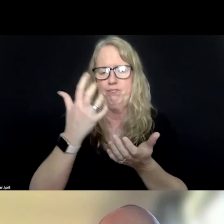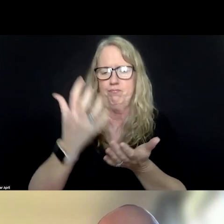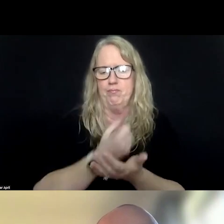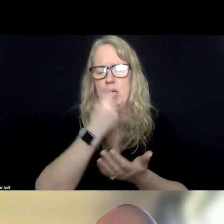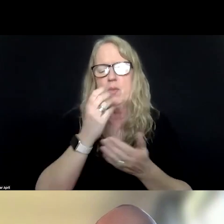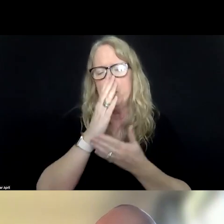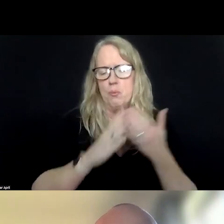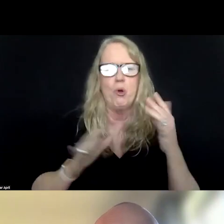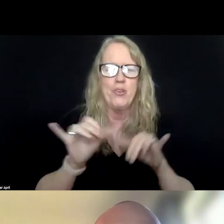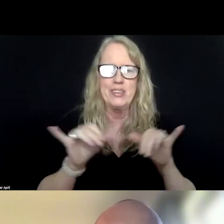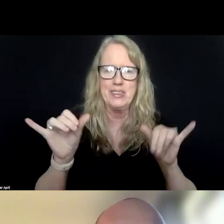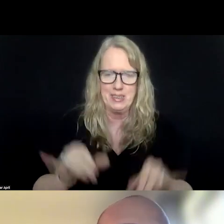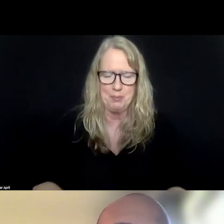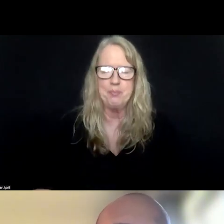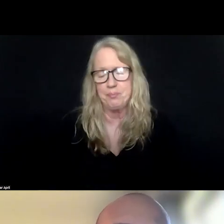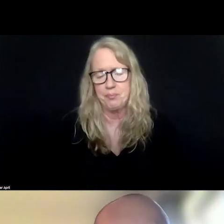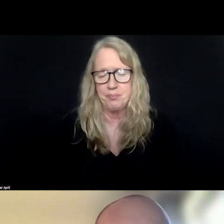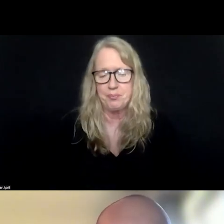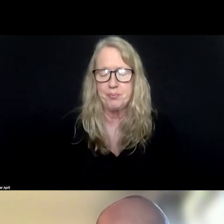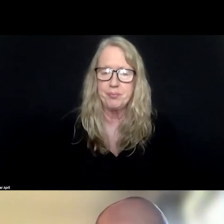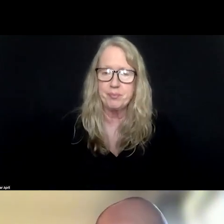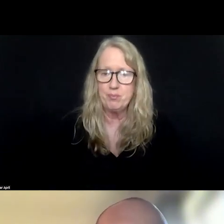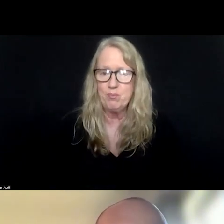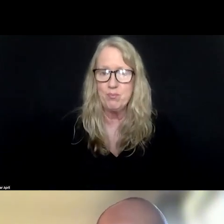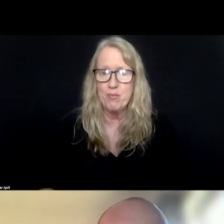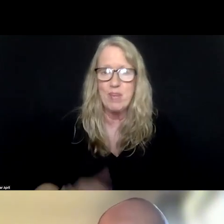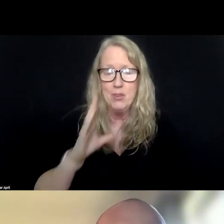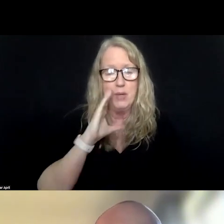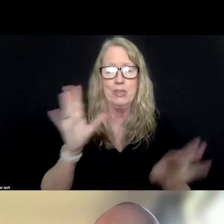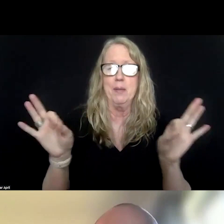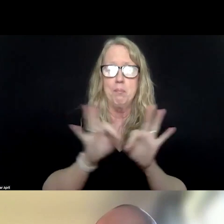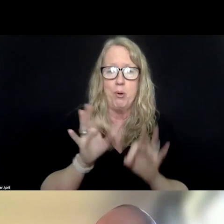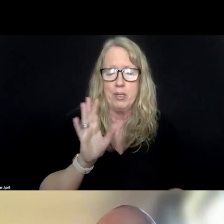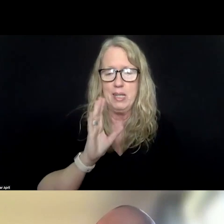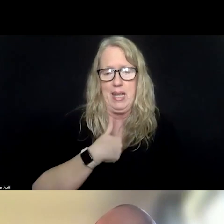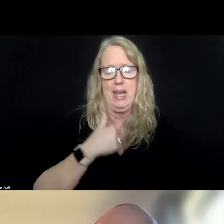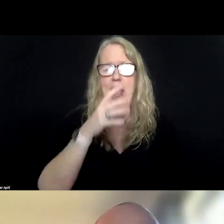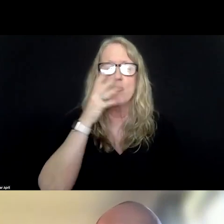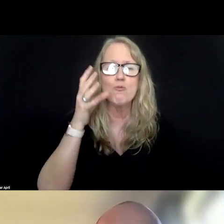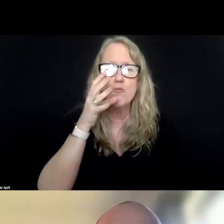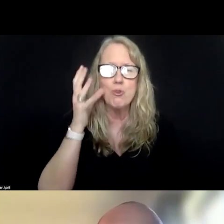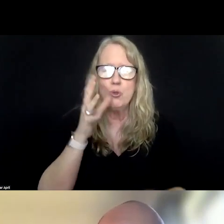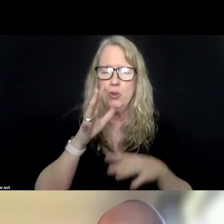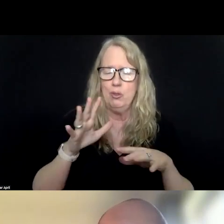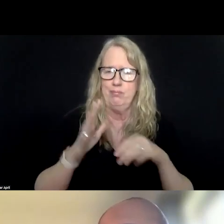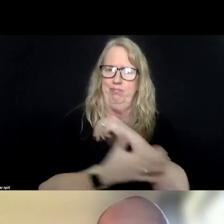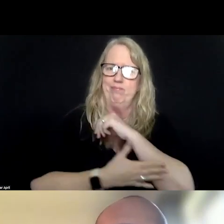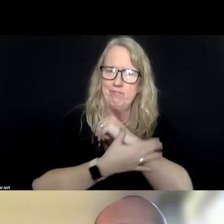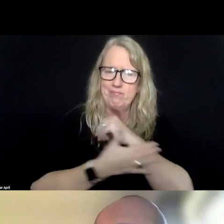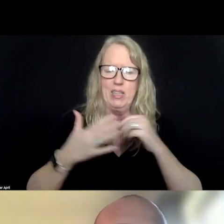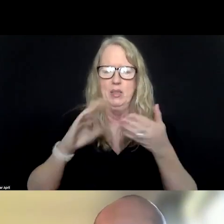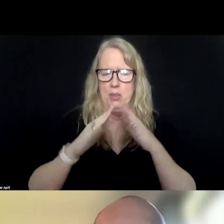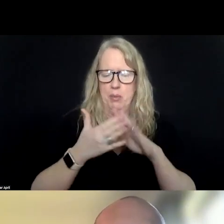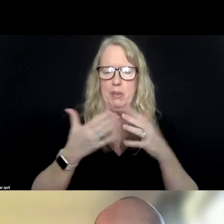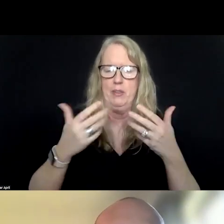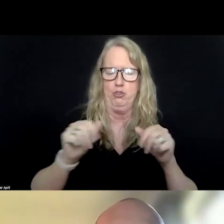the system. I'd say this is particularly of importance in our rural communities, where we've done things like help co-locate